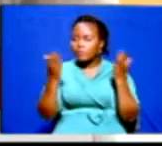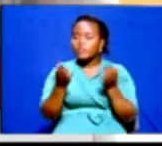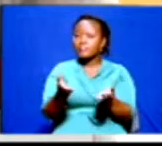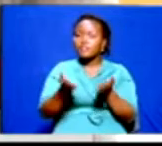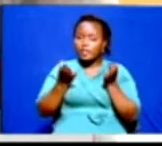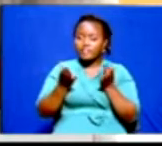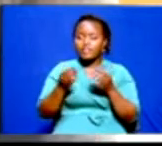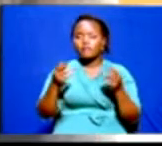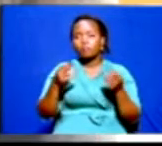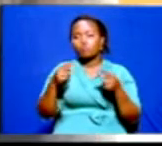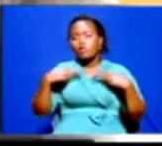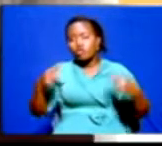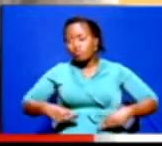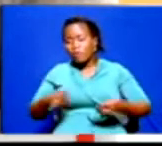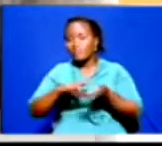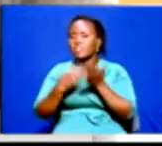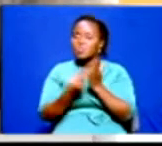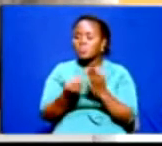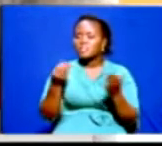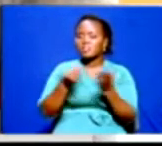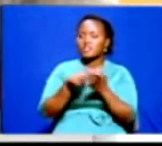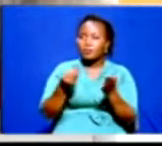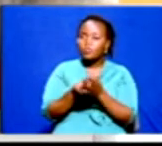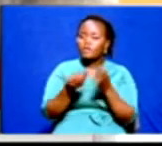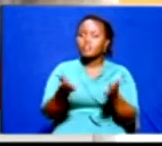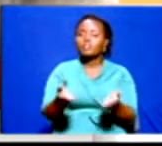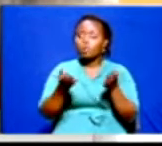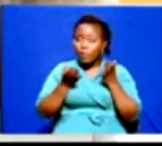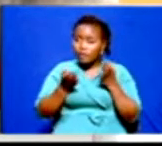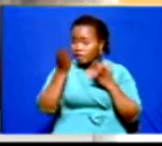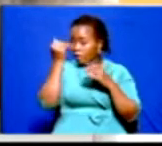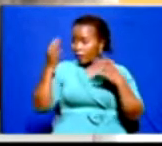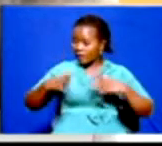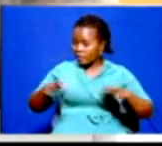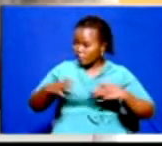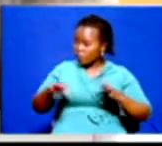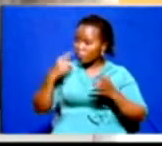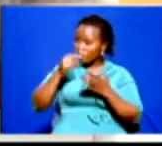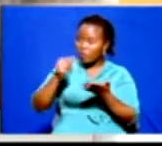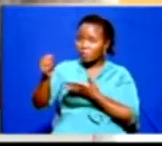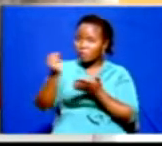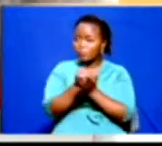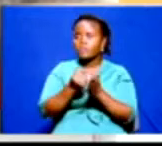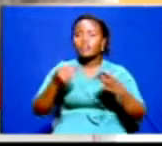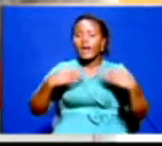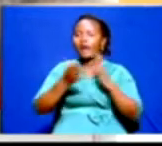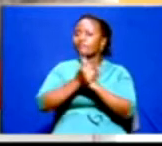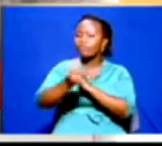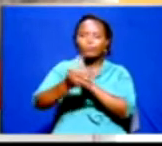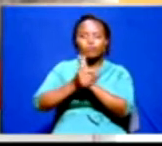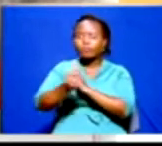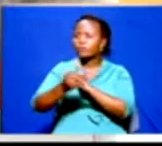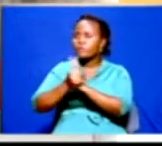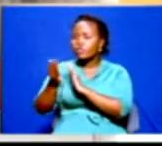Human resource capital is required to be able to ensure that the people we produce have the skills and competencies that will